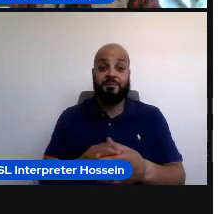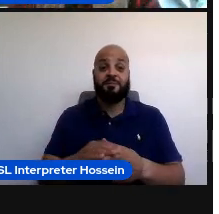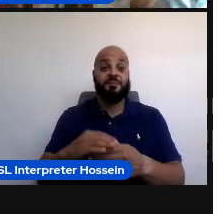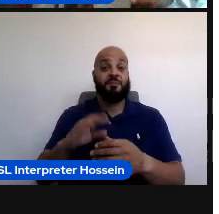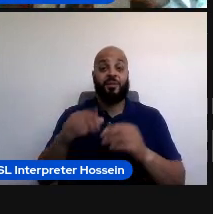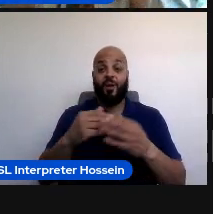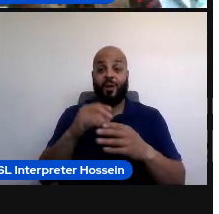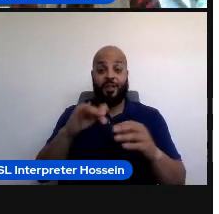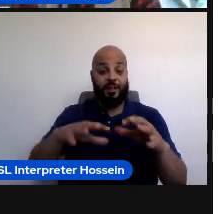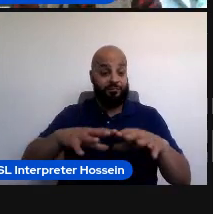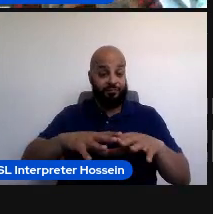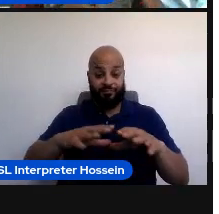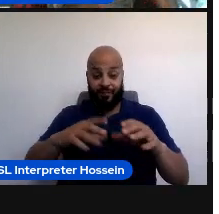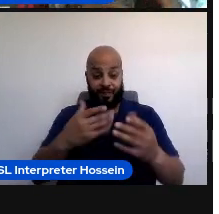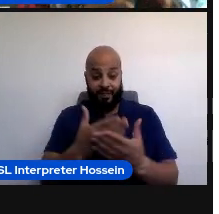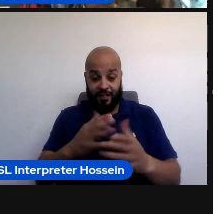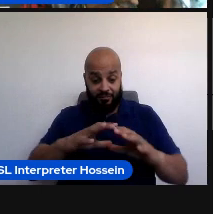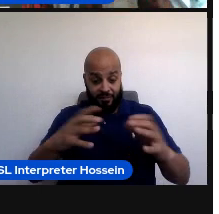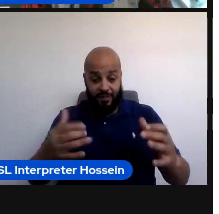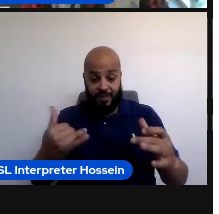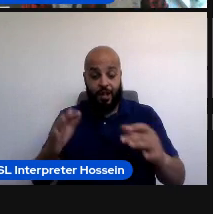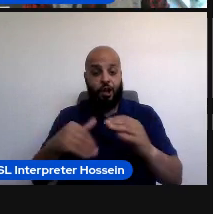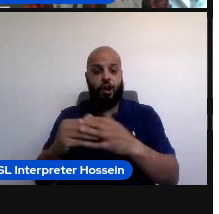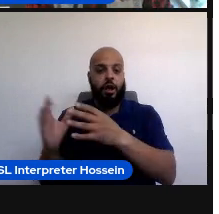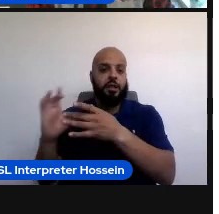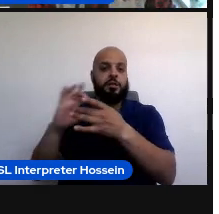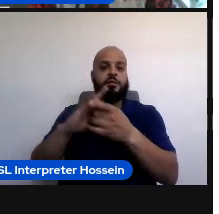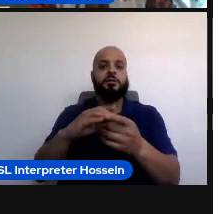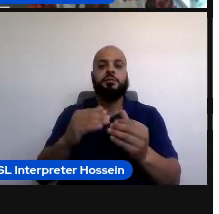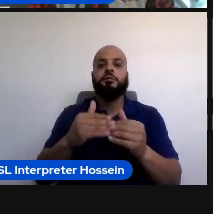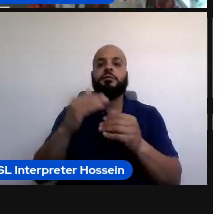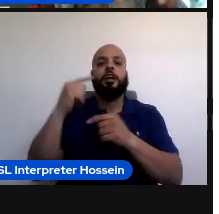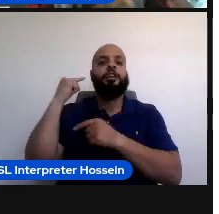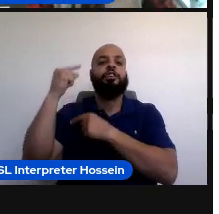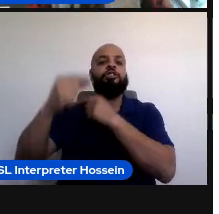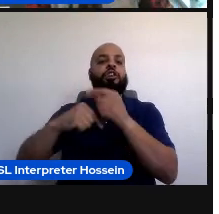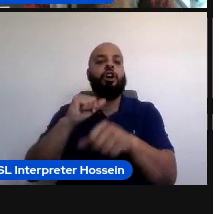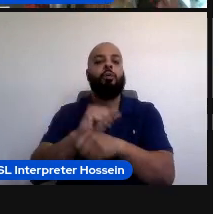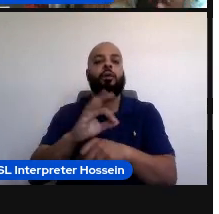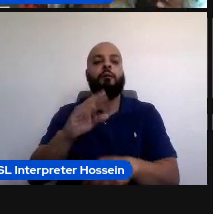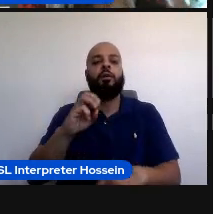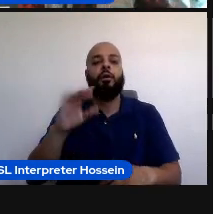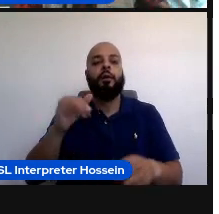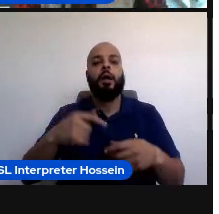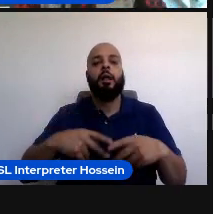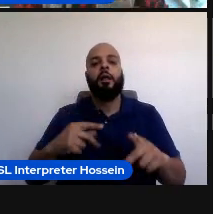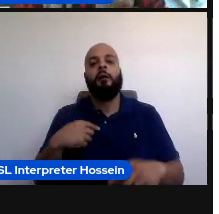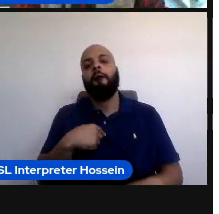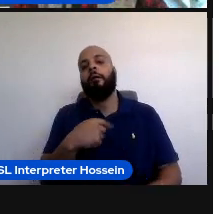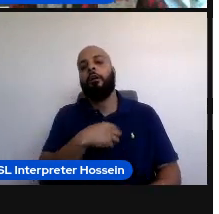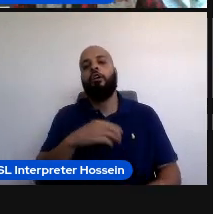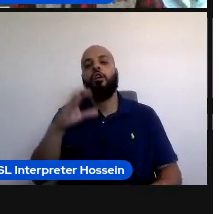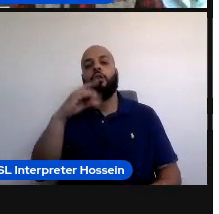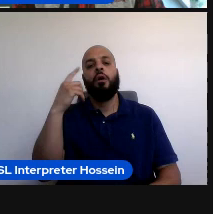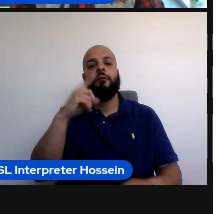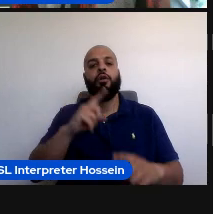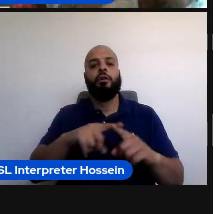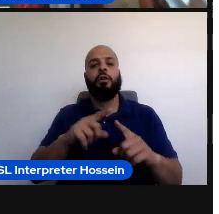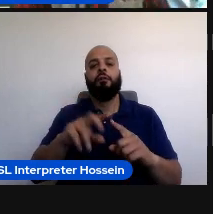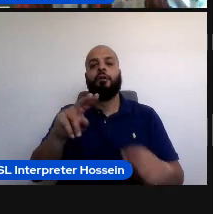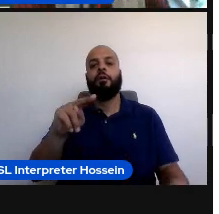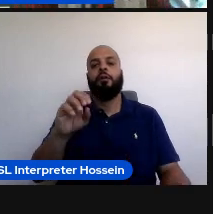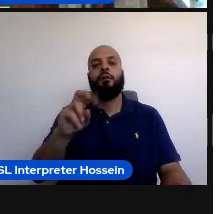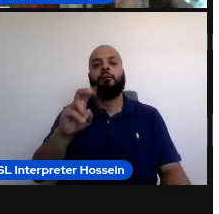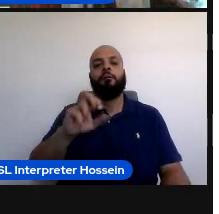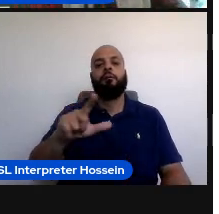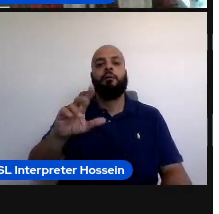out are all connected now to a next gen sequencing workflow that allows us to now look for novel pathogens